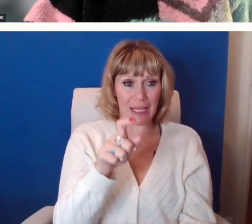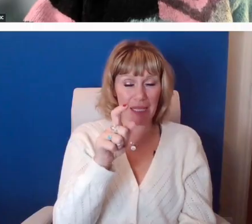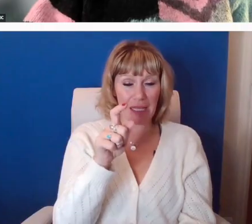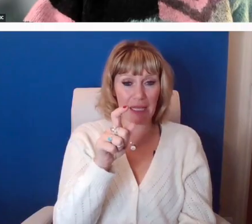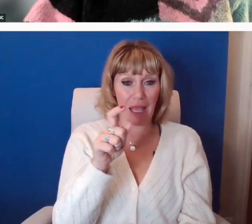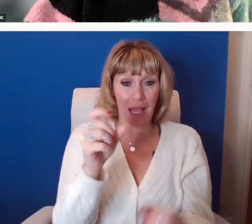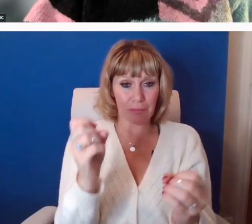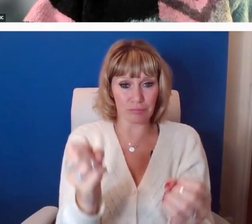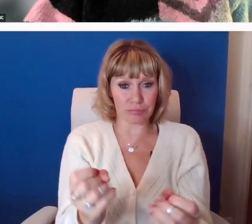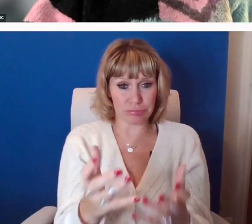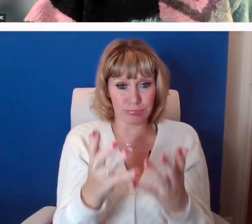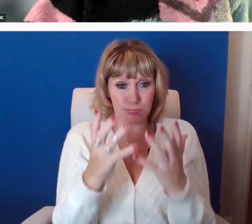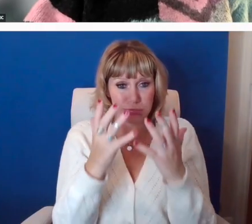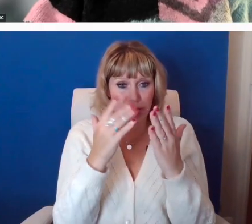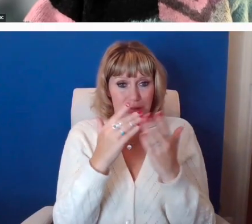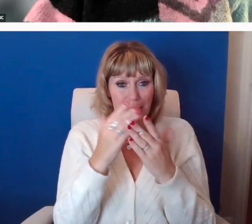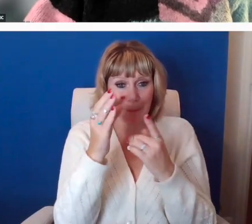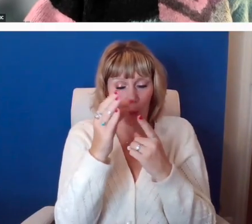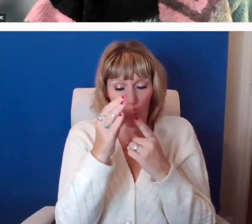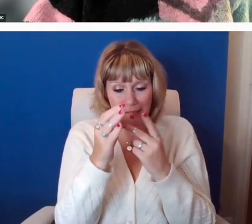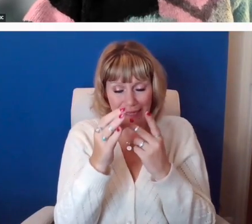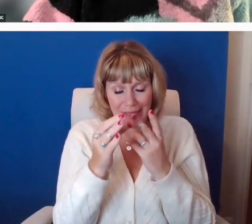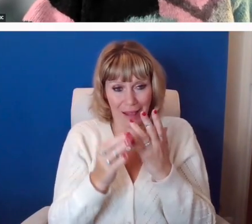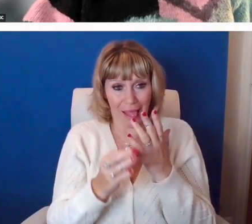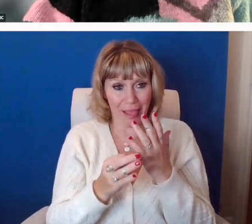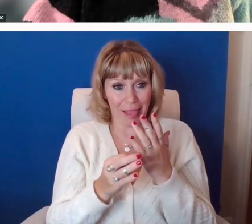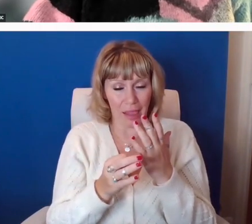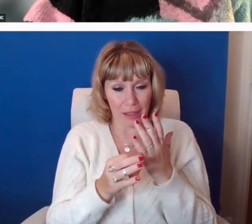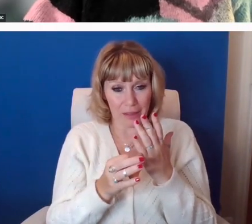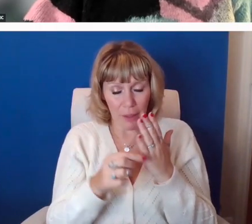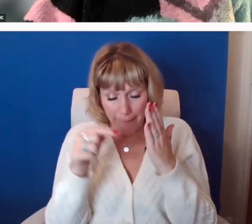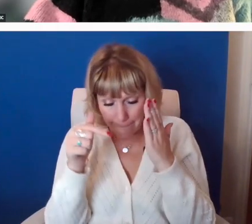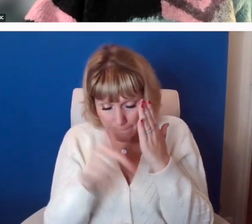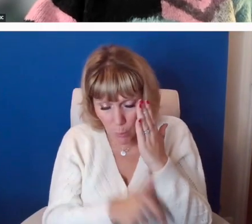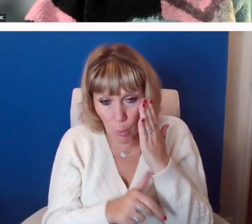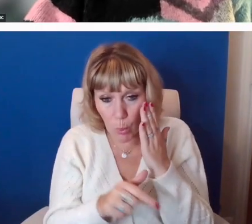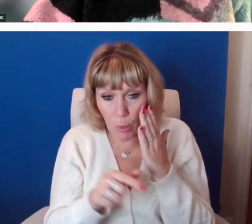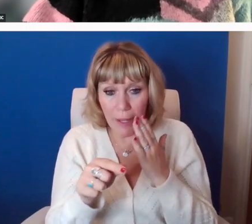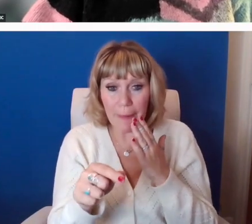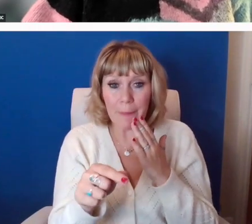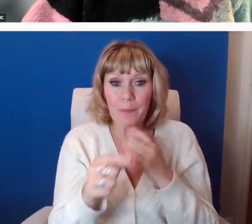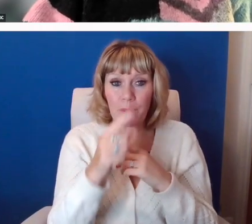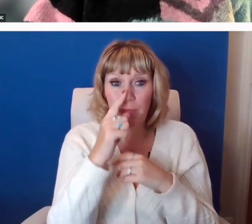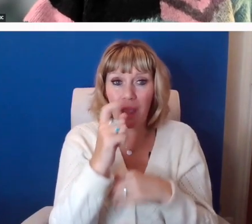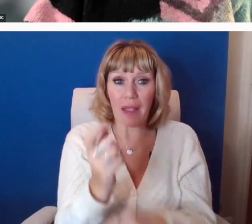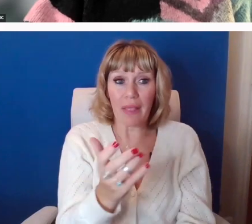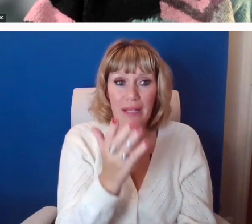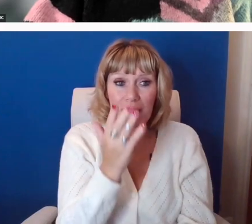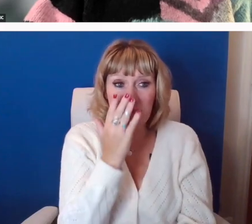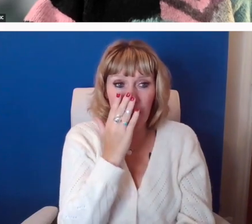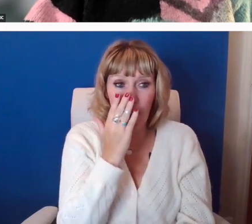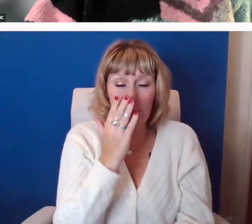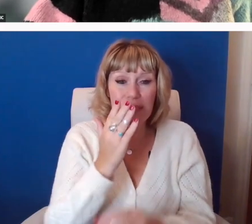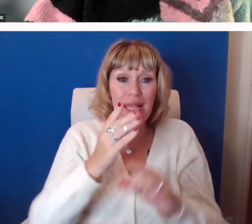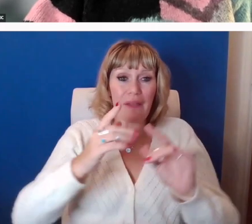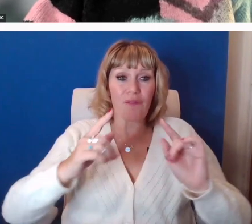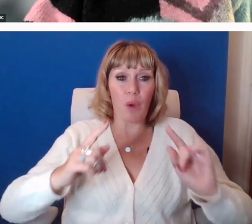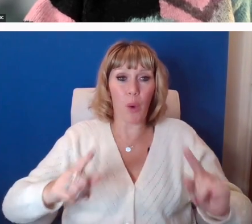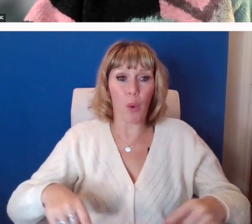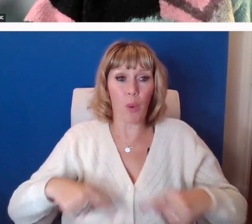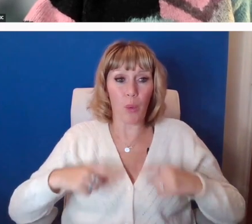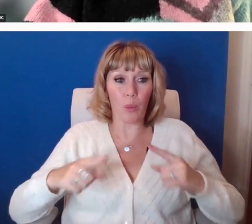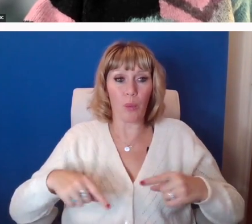detail, and then you can click again. Now, we can't get that close, certainly not if you're a wheelchair user like